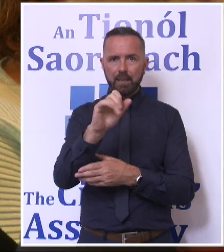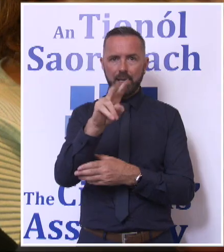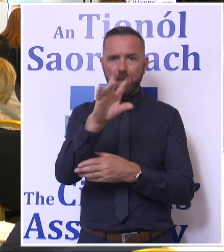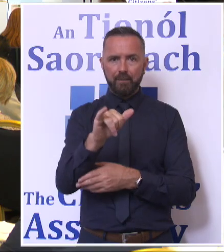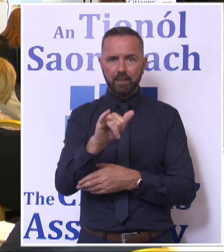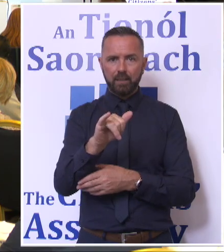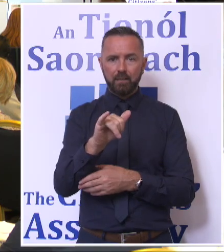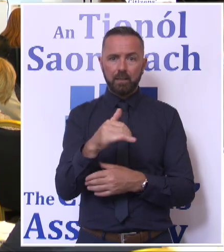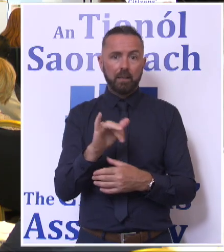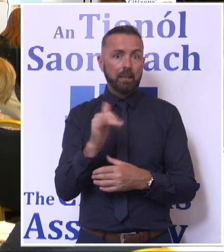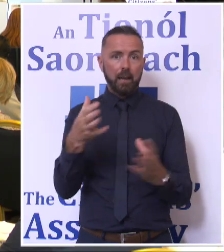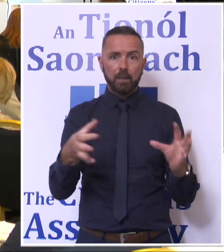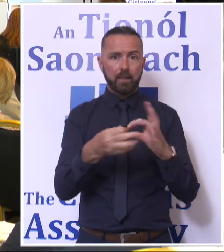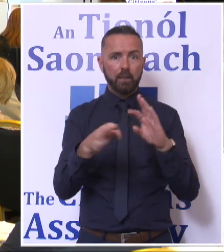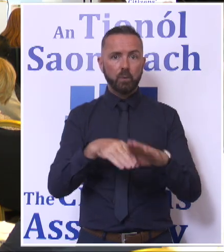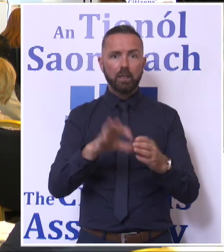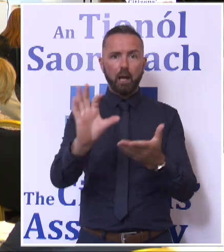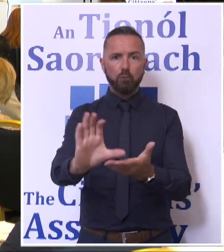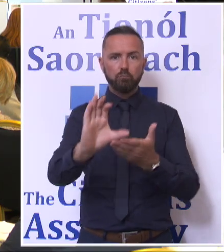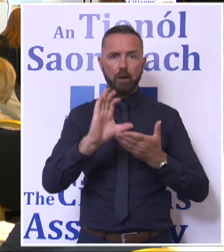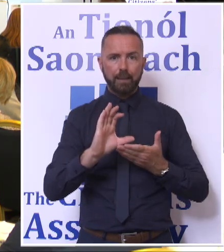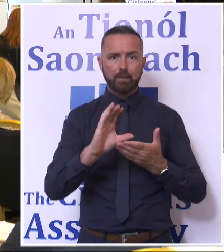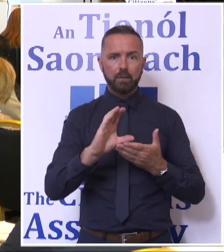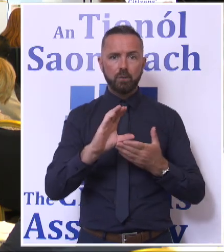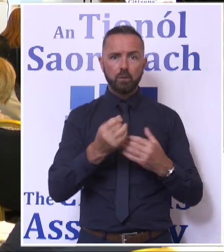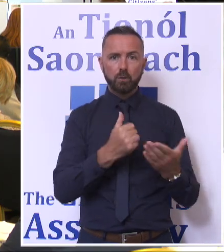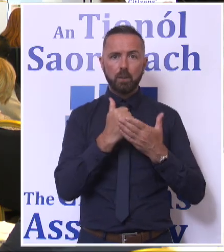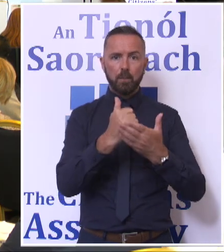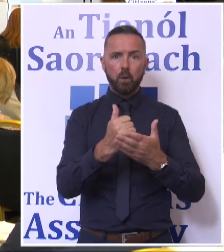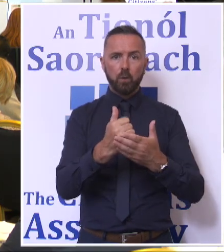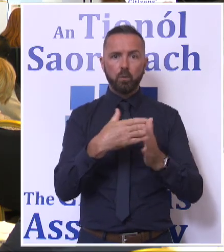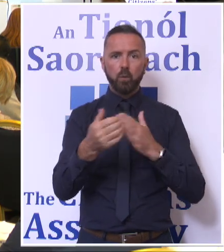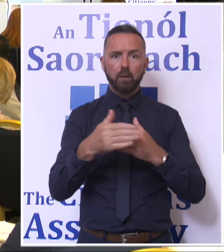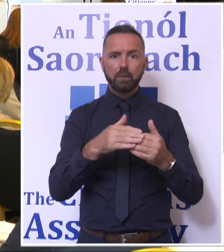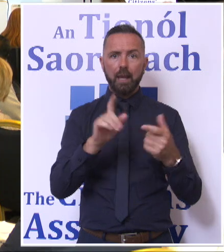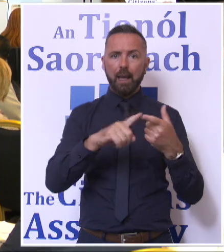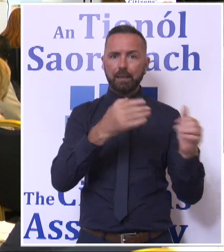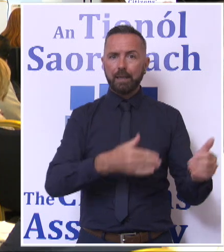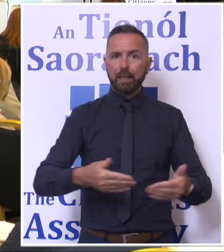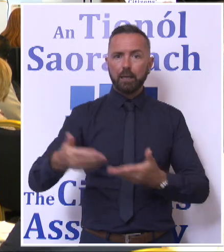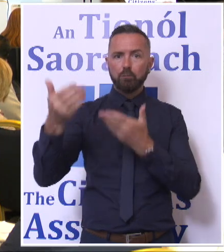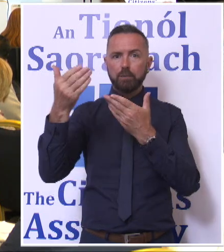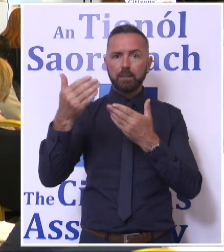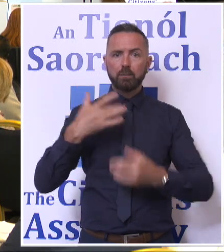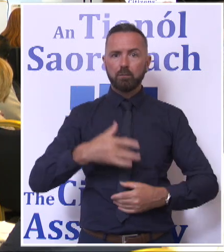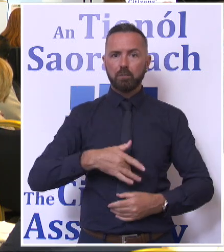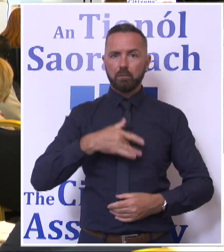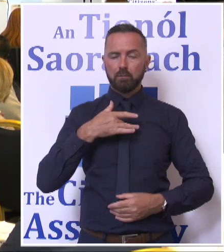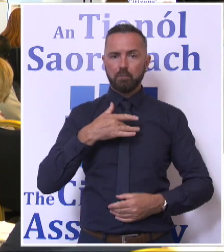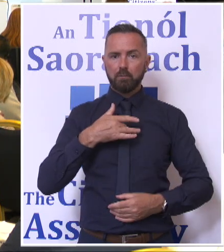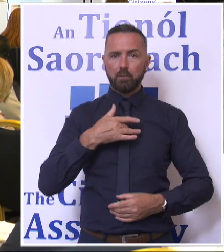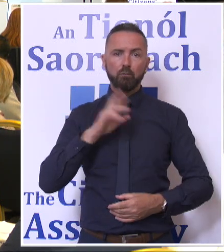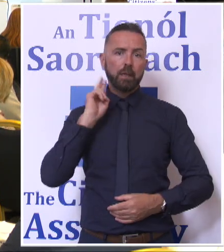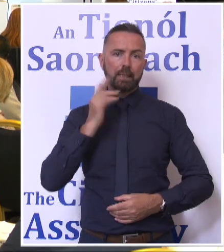of a grant to support regeneration to increase residential living in the city. So that's an example of